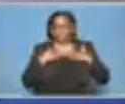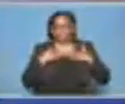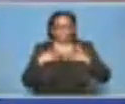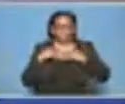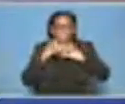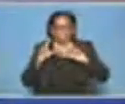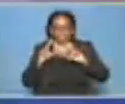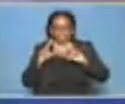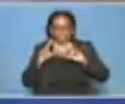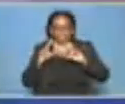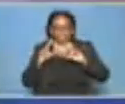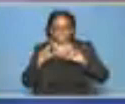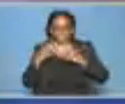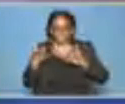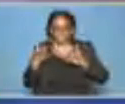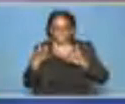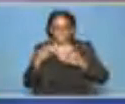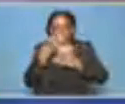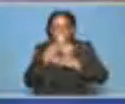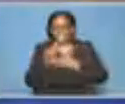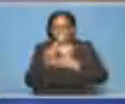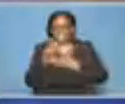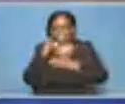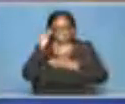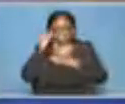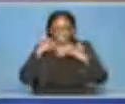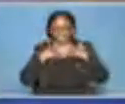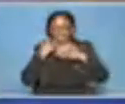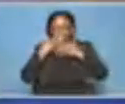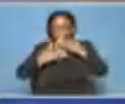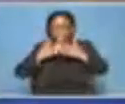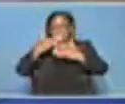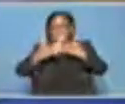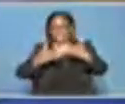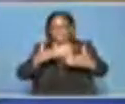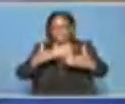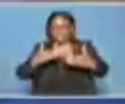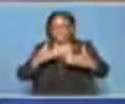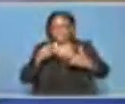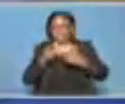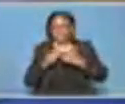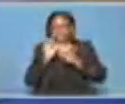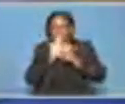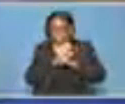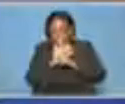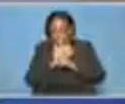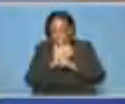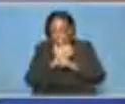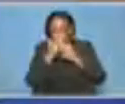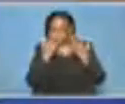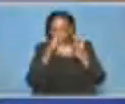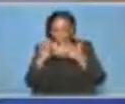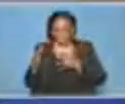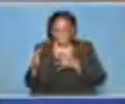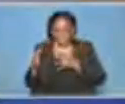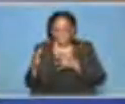hearing, it's a process. The government has a very stringent process through DEP. We'll complete our hearing, we'll answer more